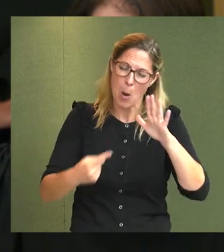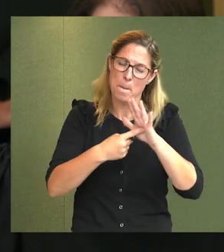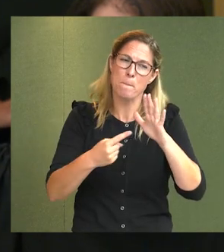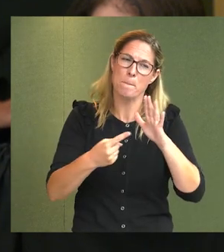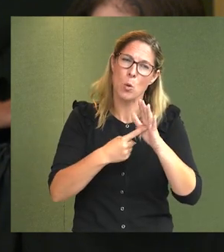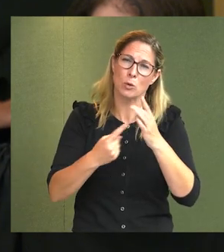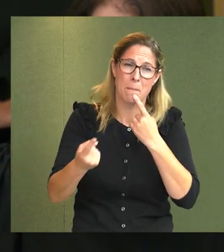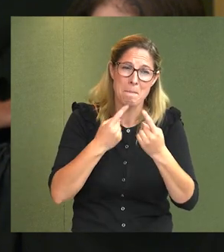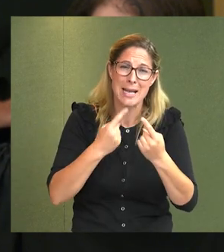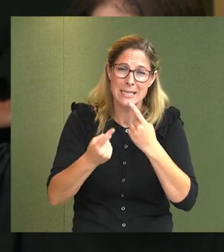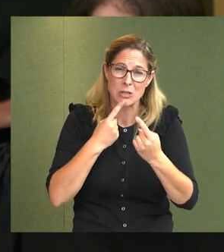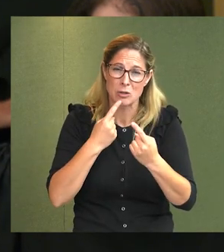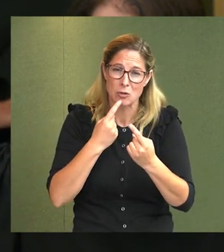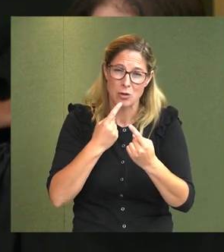beliefs.